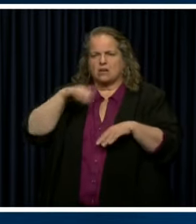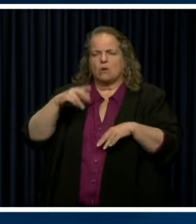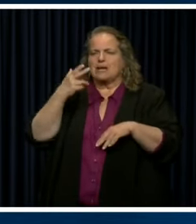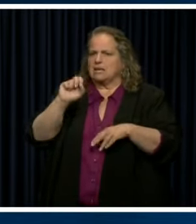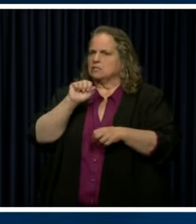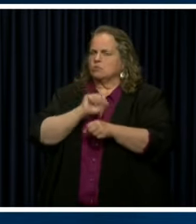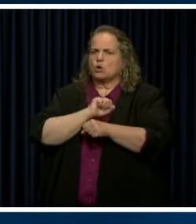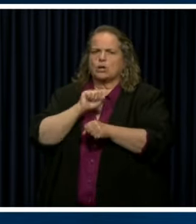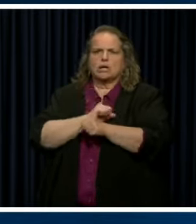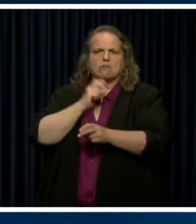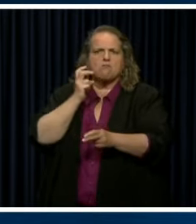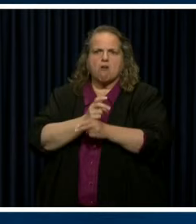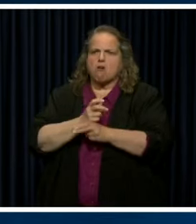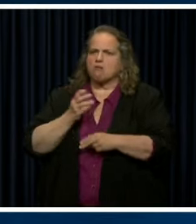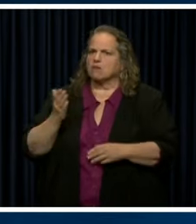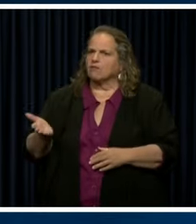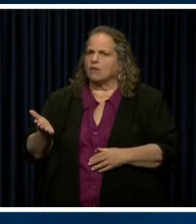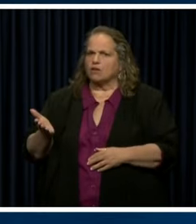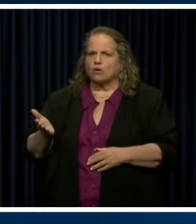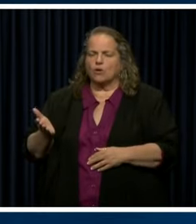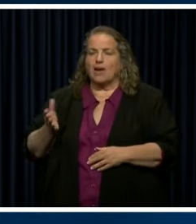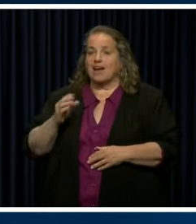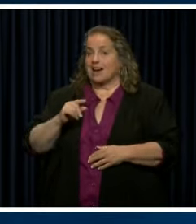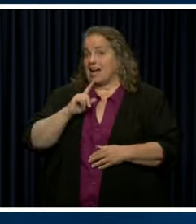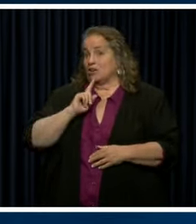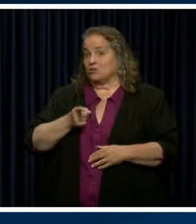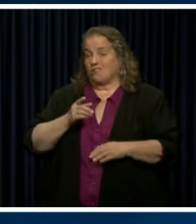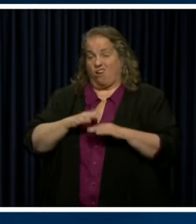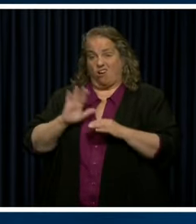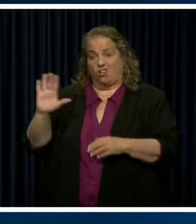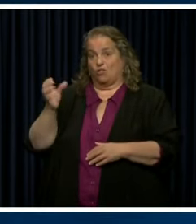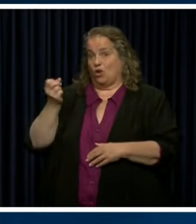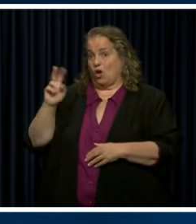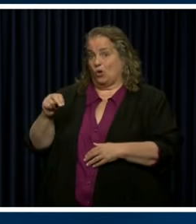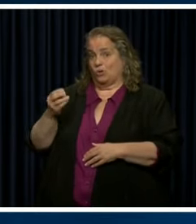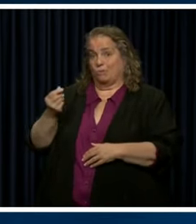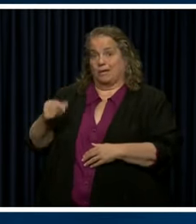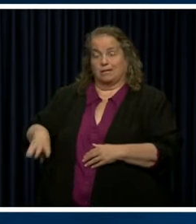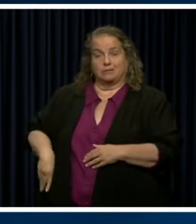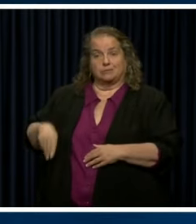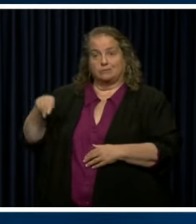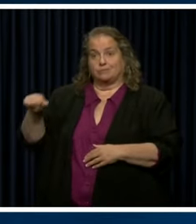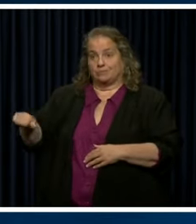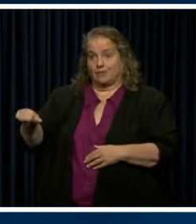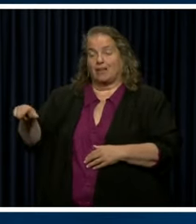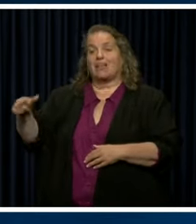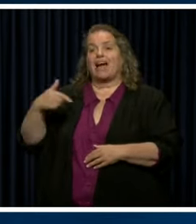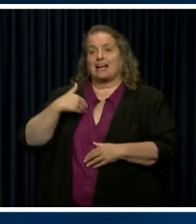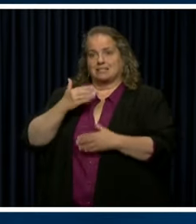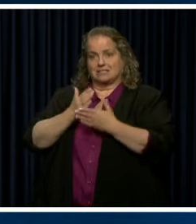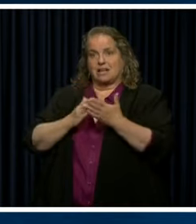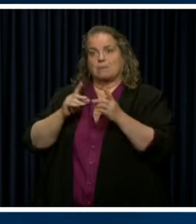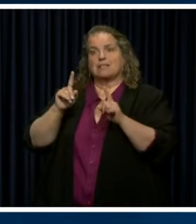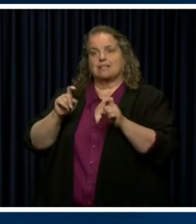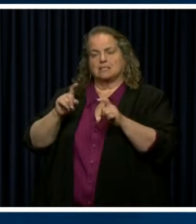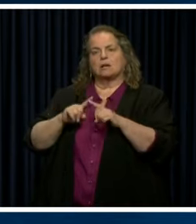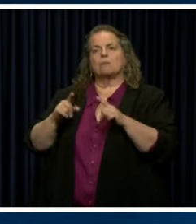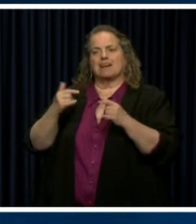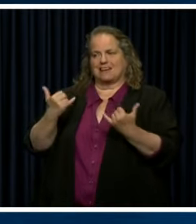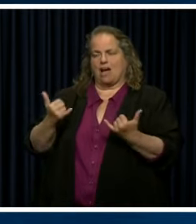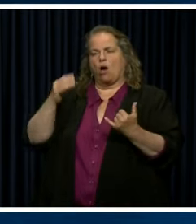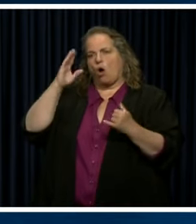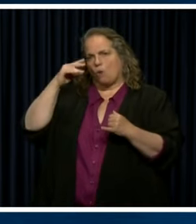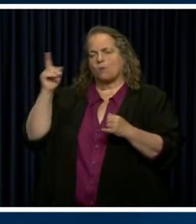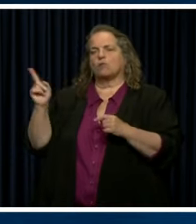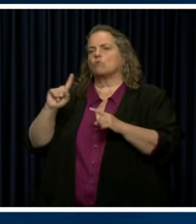hard there. And it actually, on their own dime, had some testing that was going, but this, I hope, responds